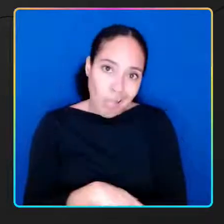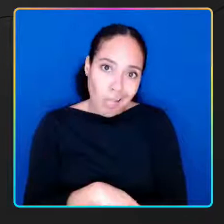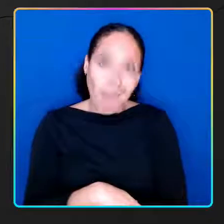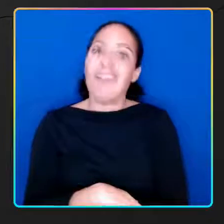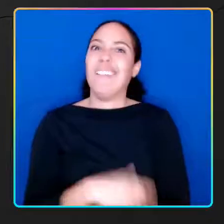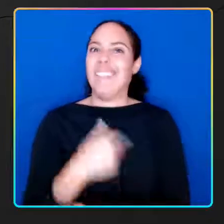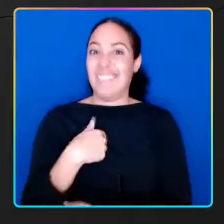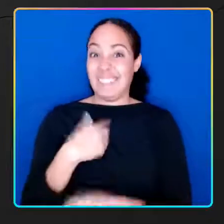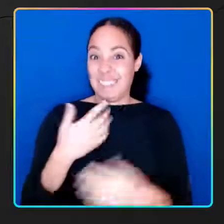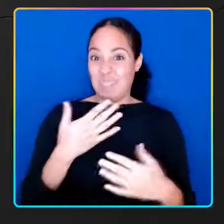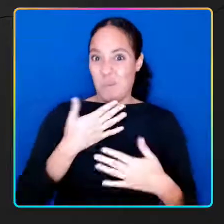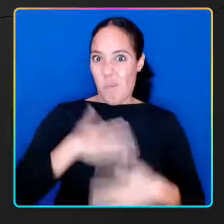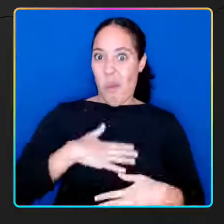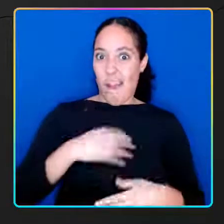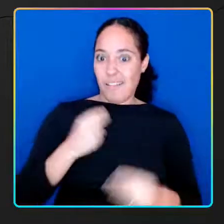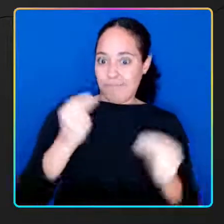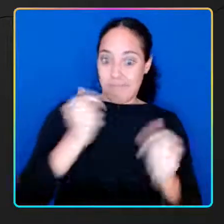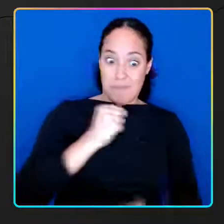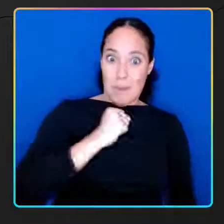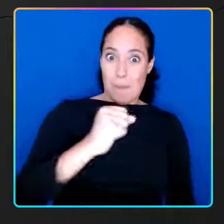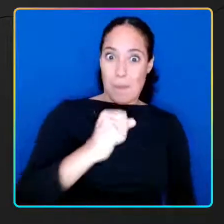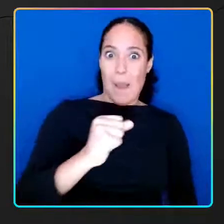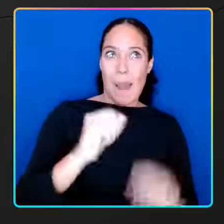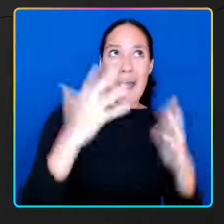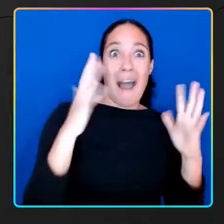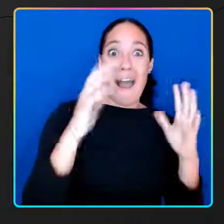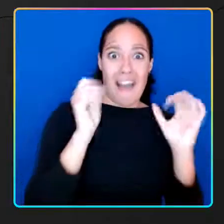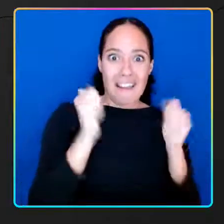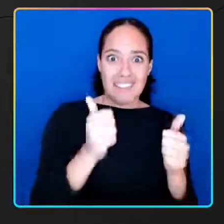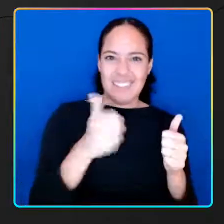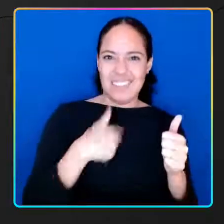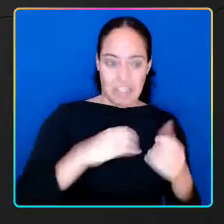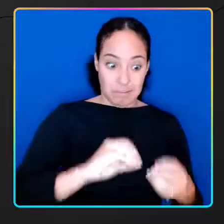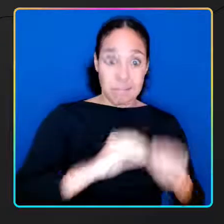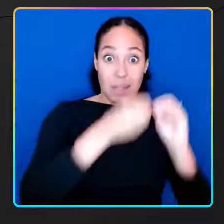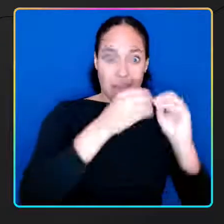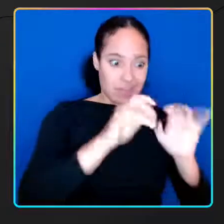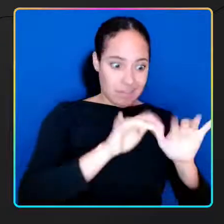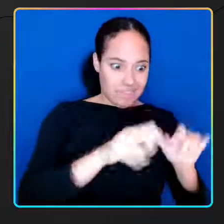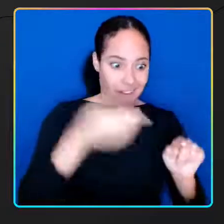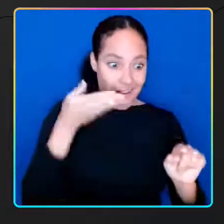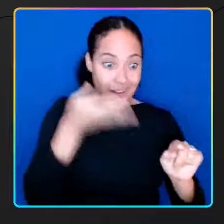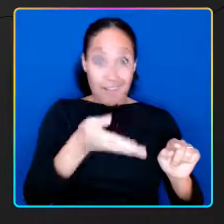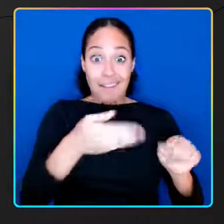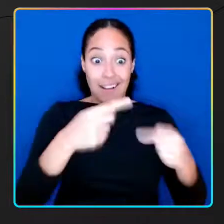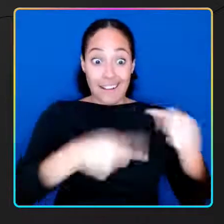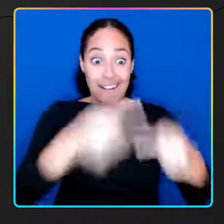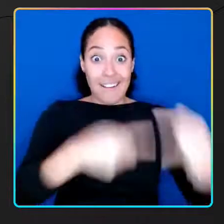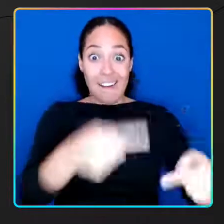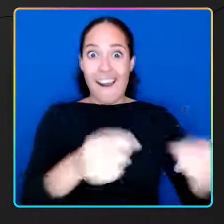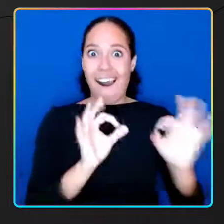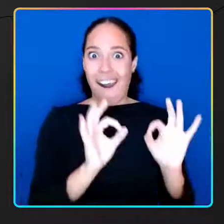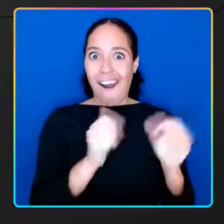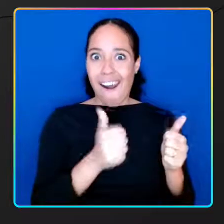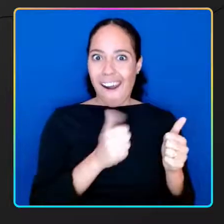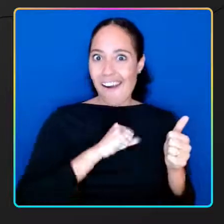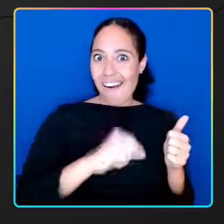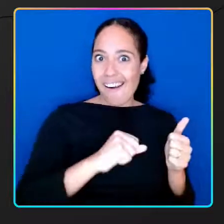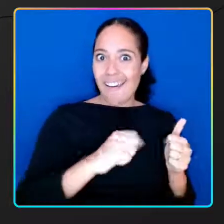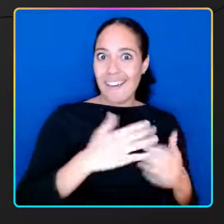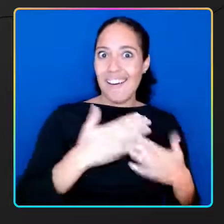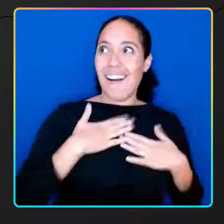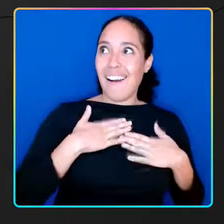in UI, where I would just do something, run it, and I would see it visually show up right away. So sometimes I do something,